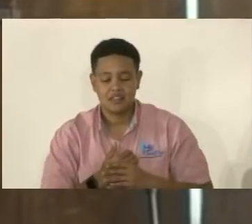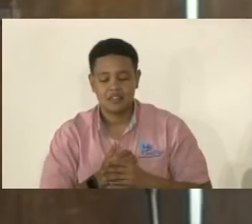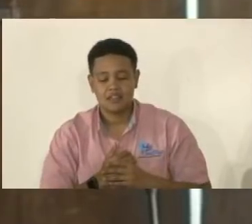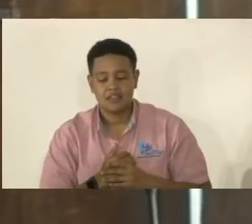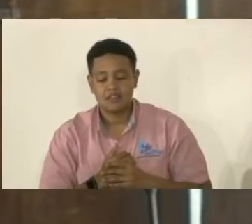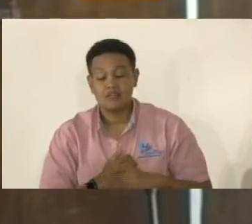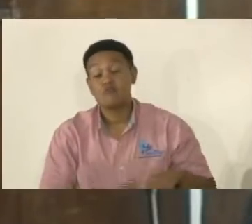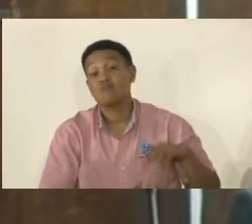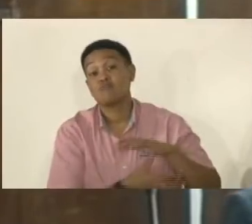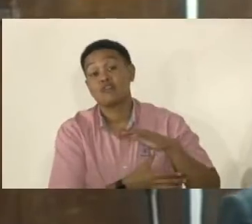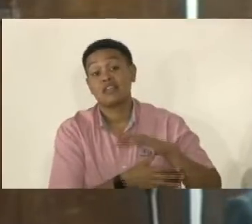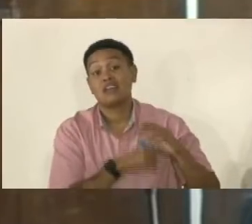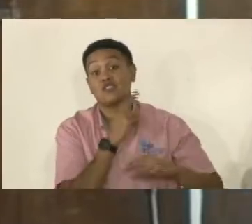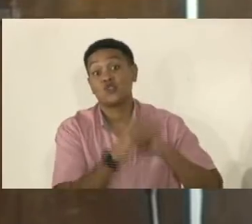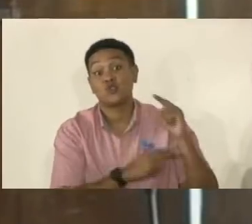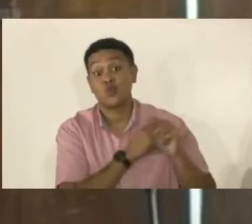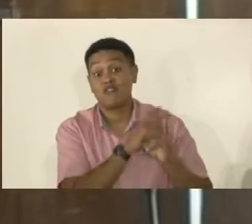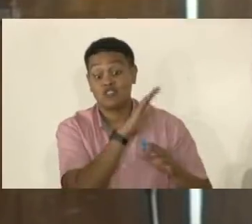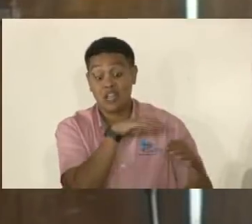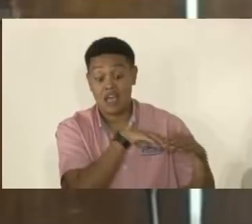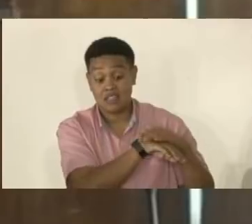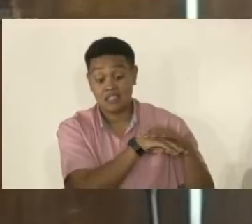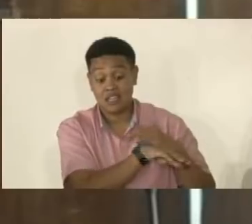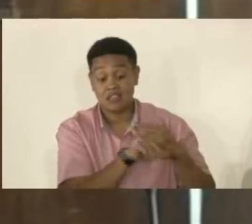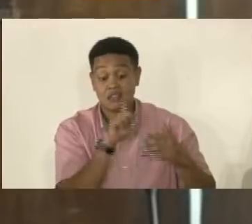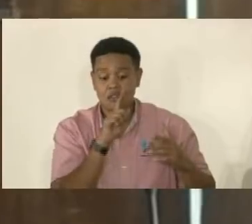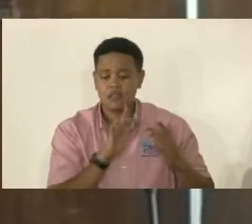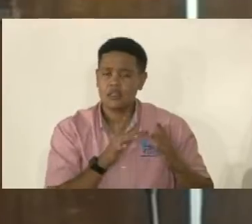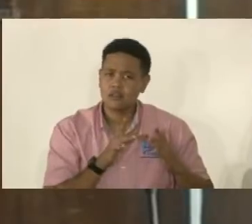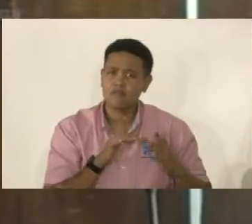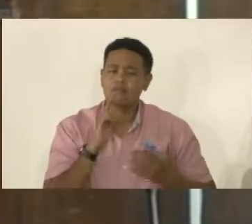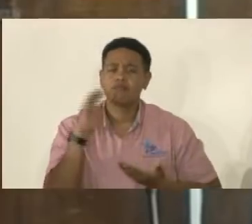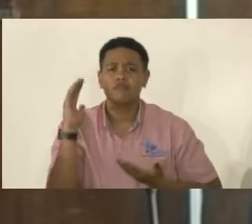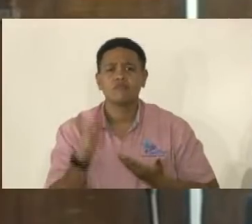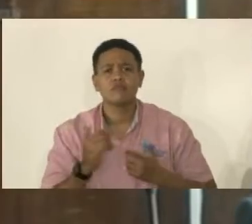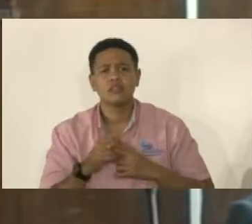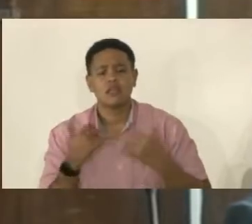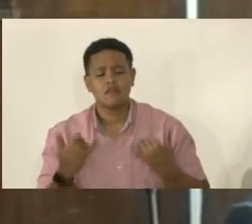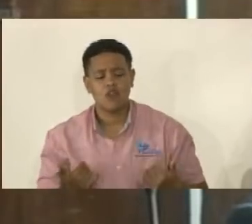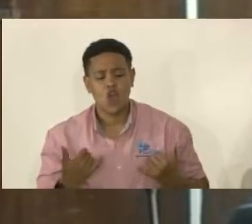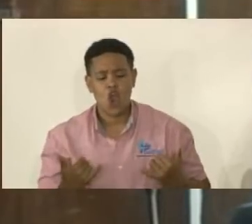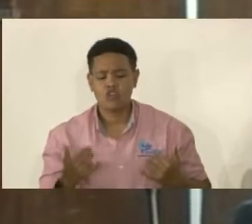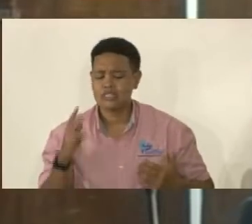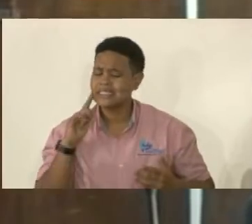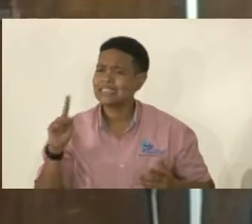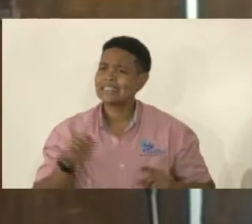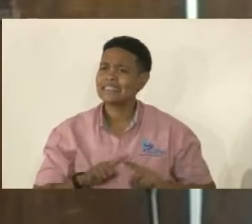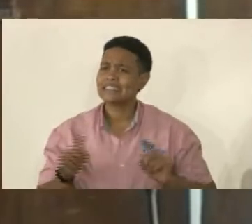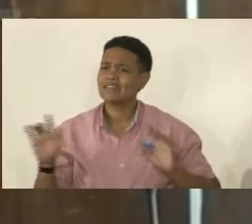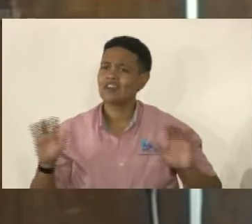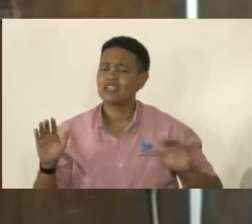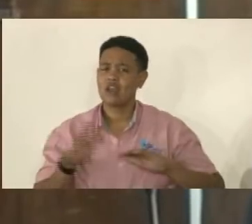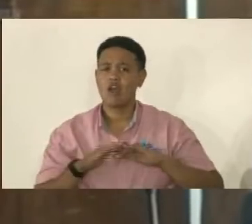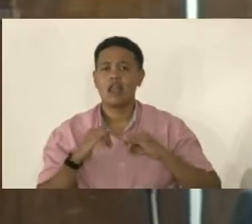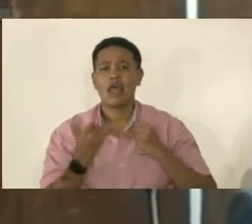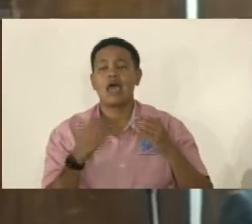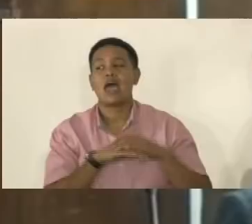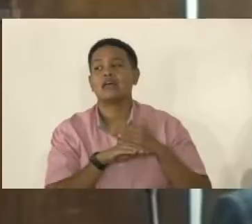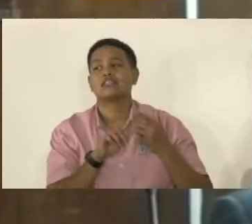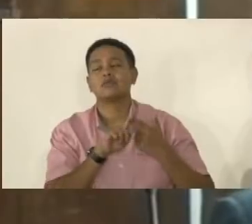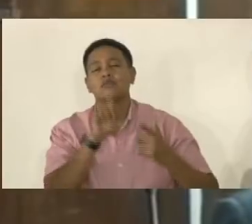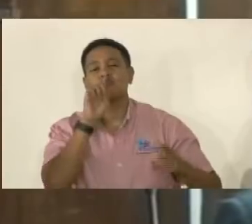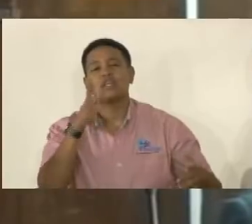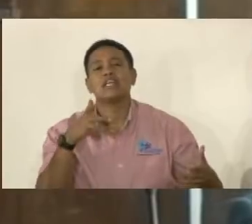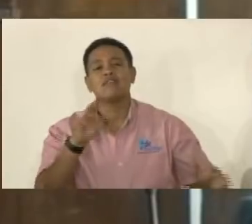internet. Prioritizing universal access will both mitigate the current disparities in online access, as well as